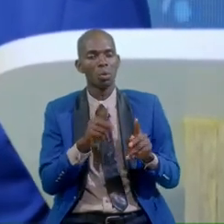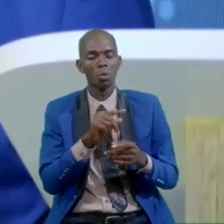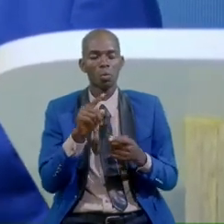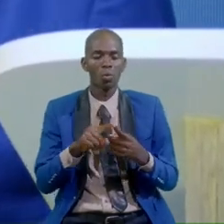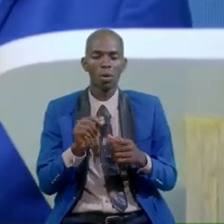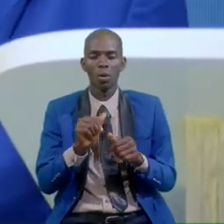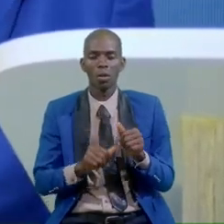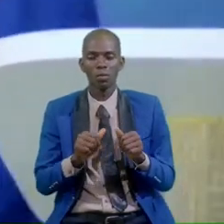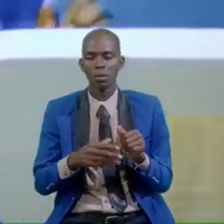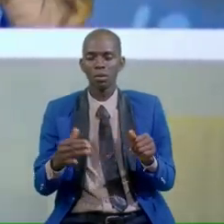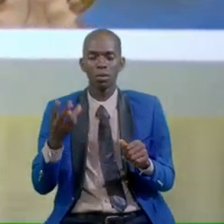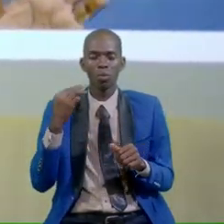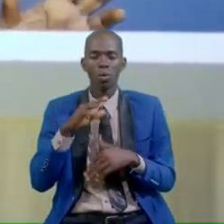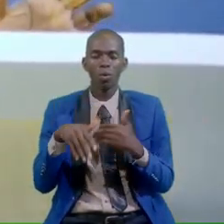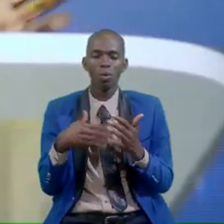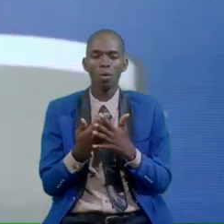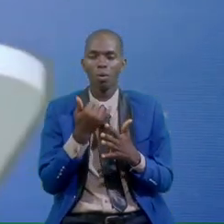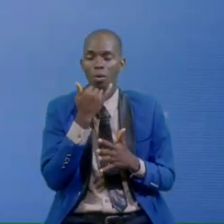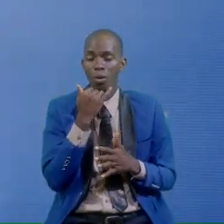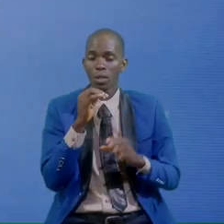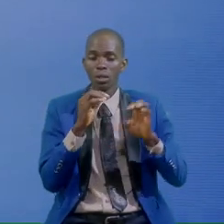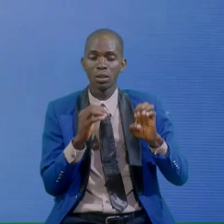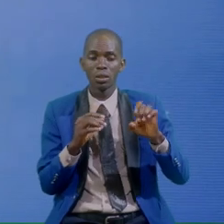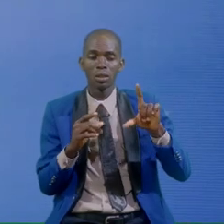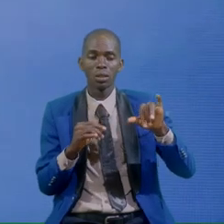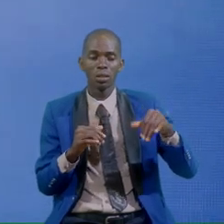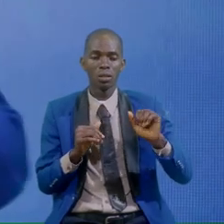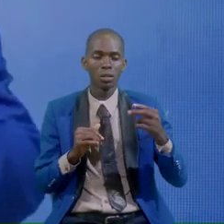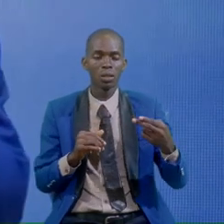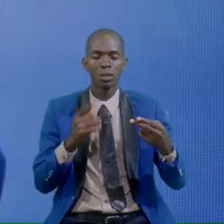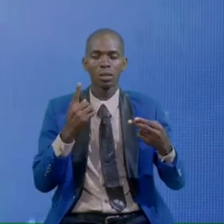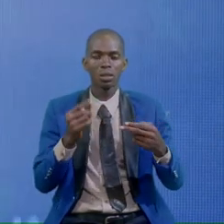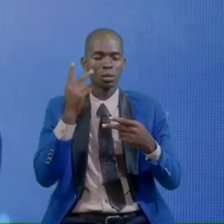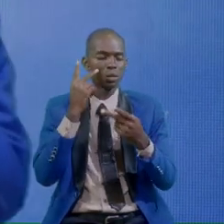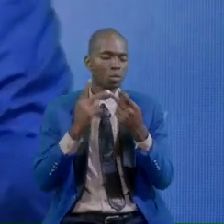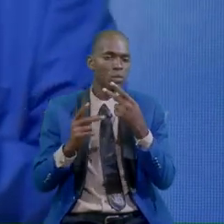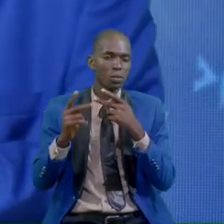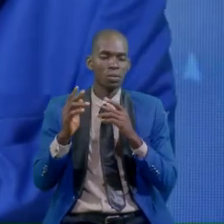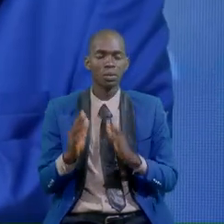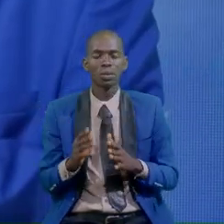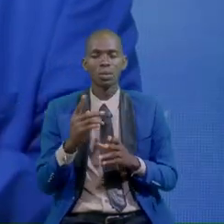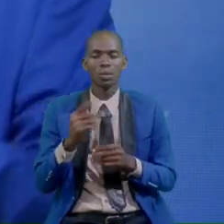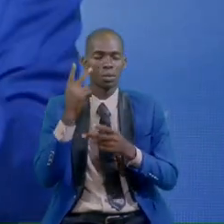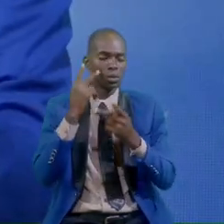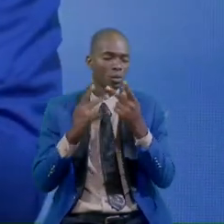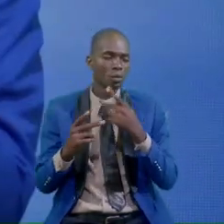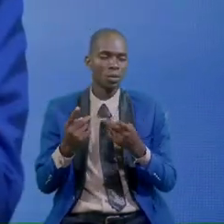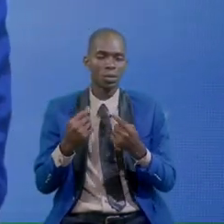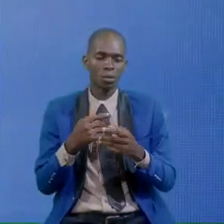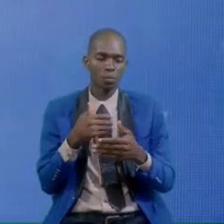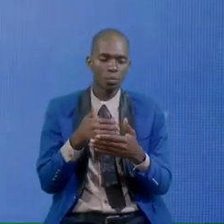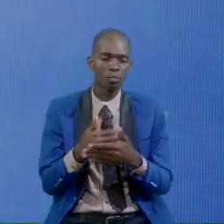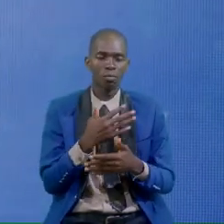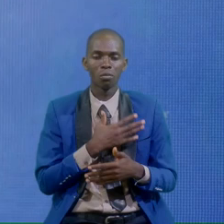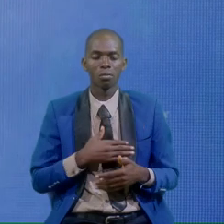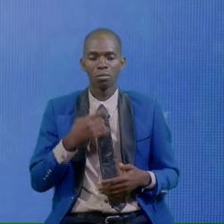all wrong. Elijah, the prophet, a prophet of integrity, came near and said,